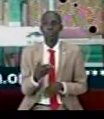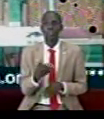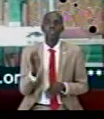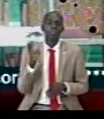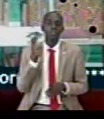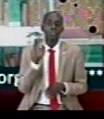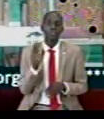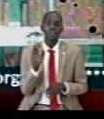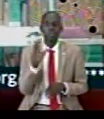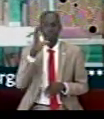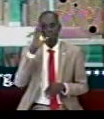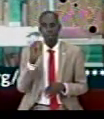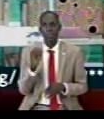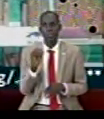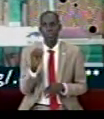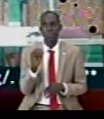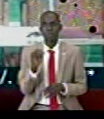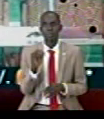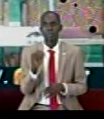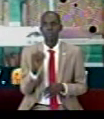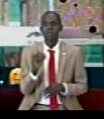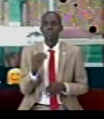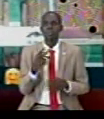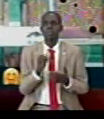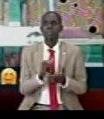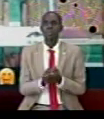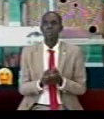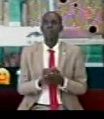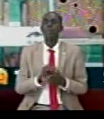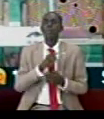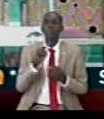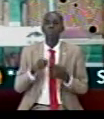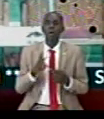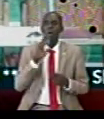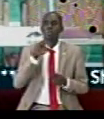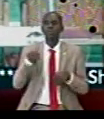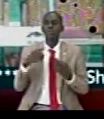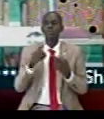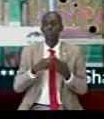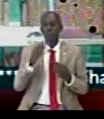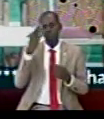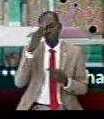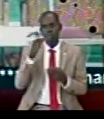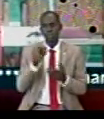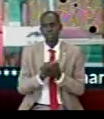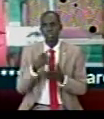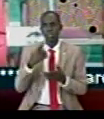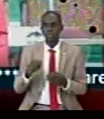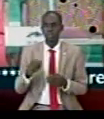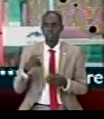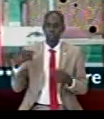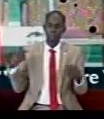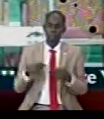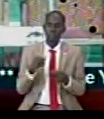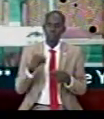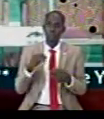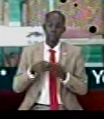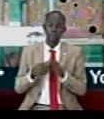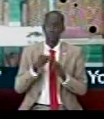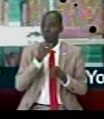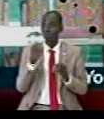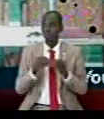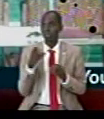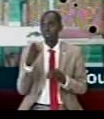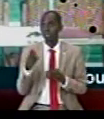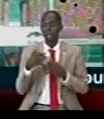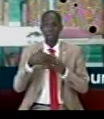that, when are you going to know that the appendix is no longer there? Praise the Lord. Then after the Global